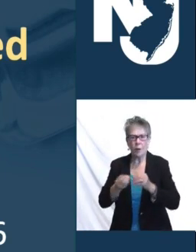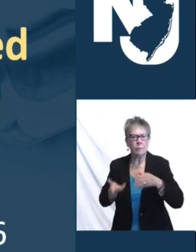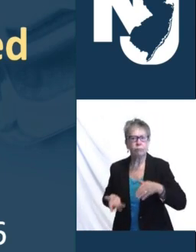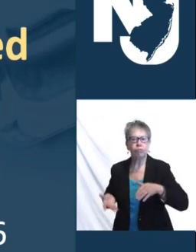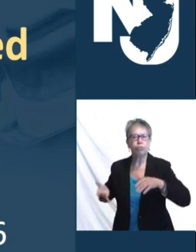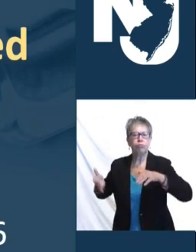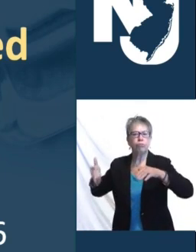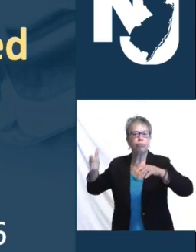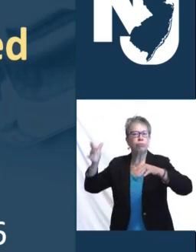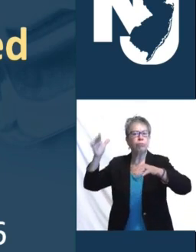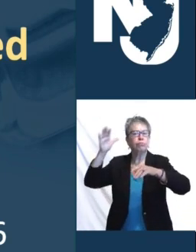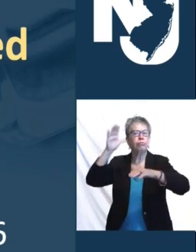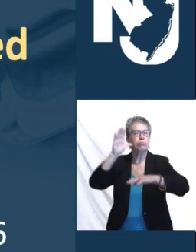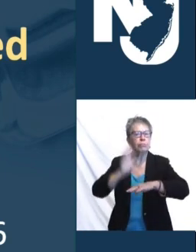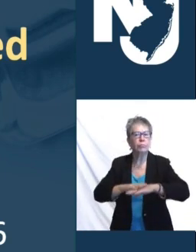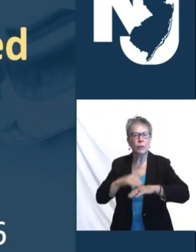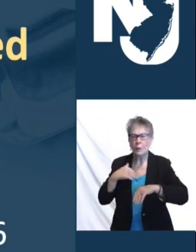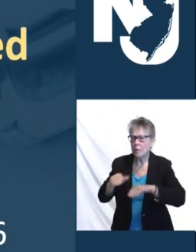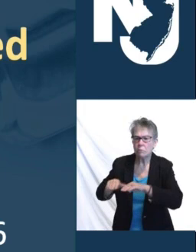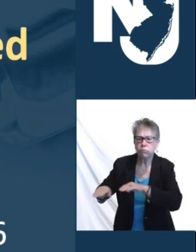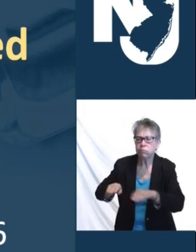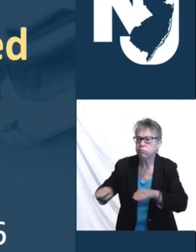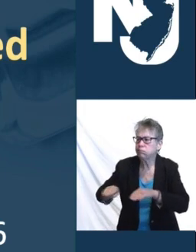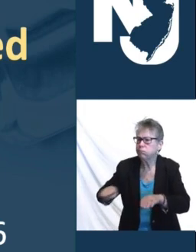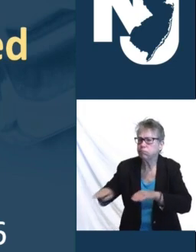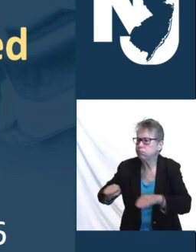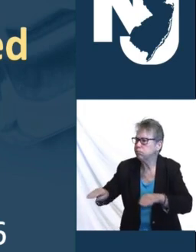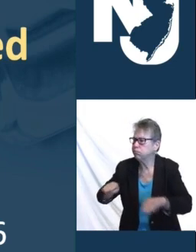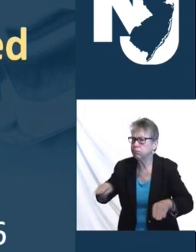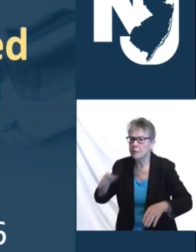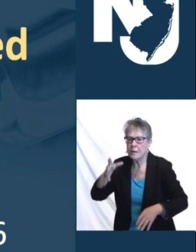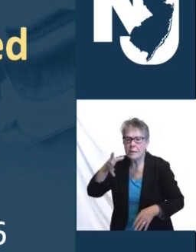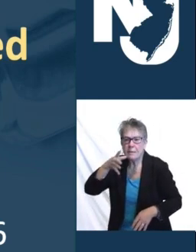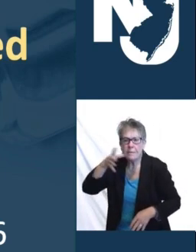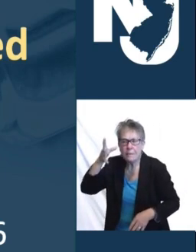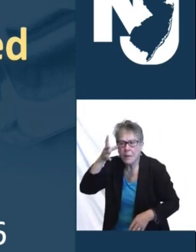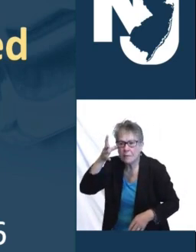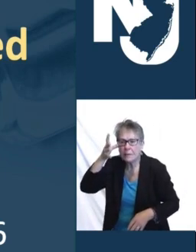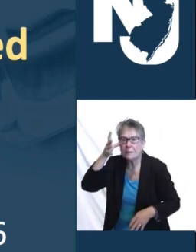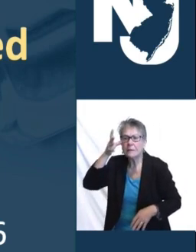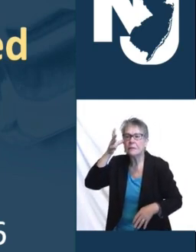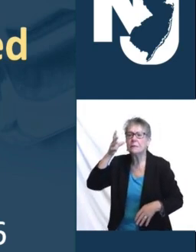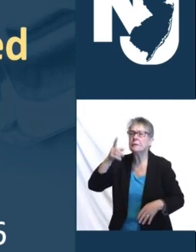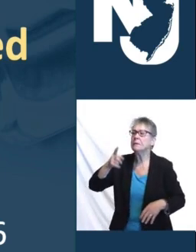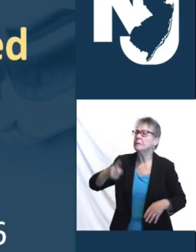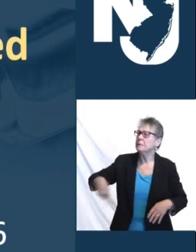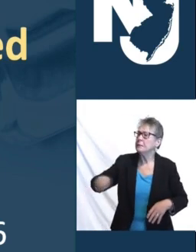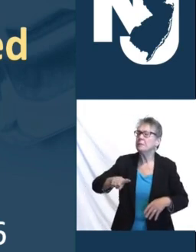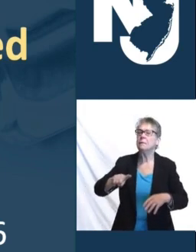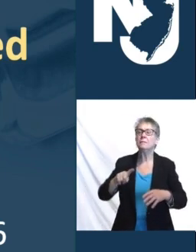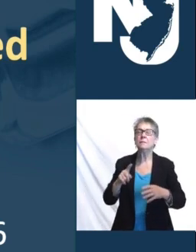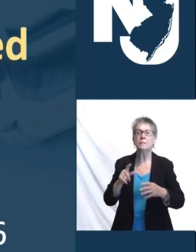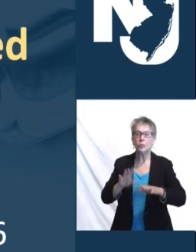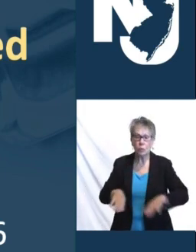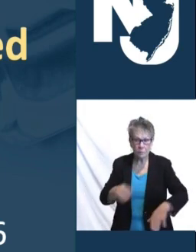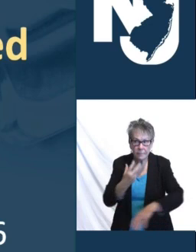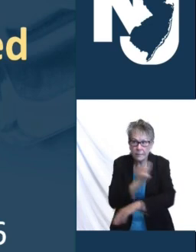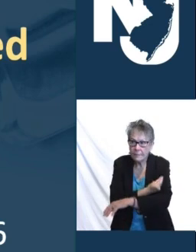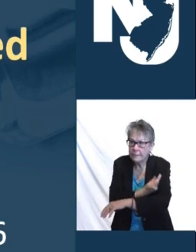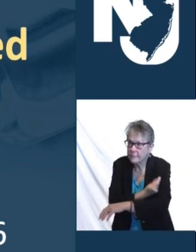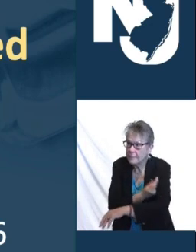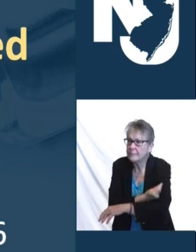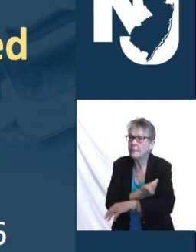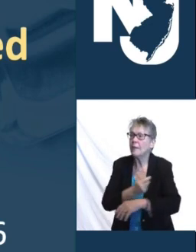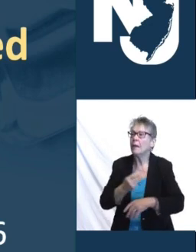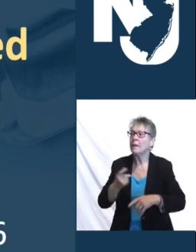your child is the surest way to help return them to their normal routines. The vaccines are safe and effective. And